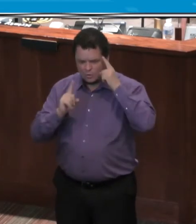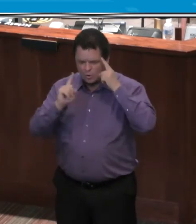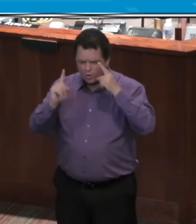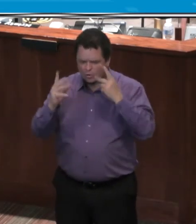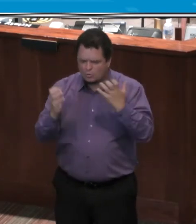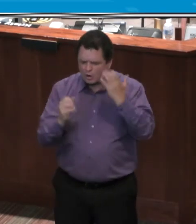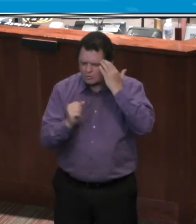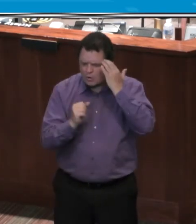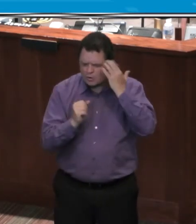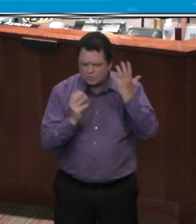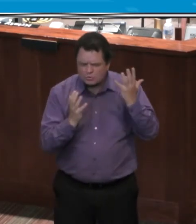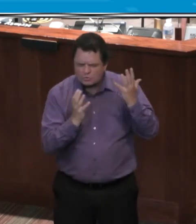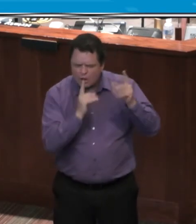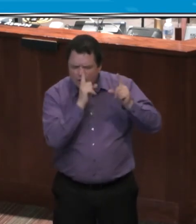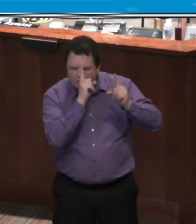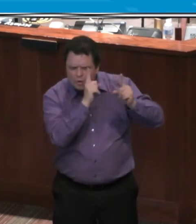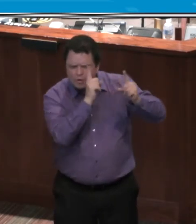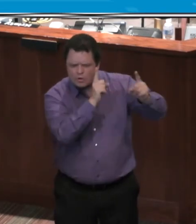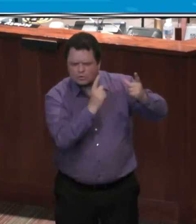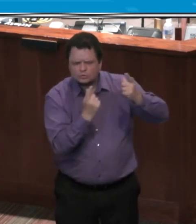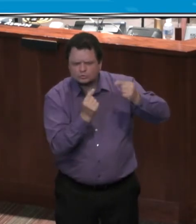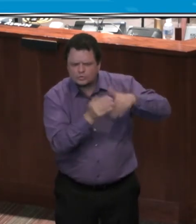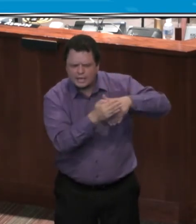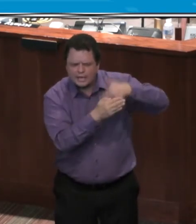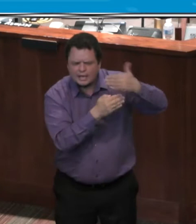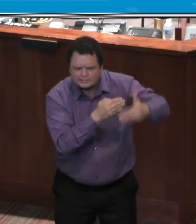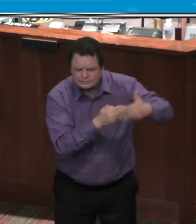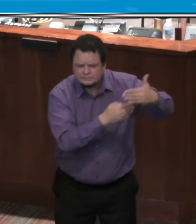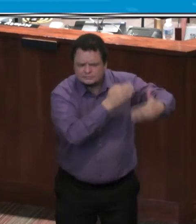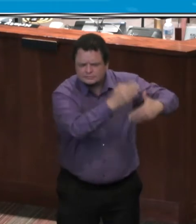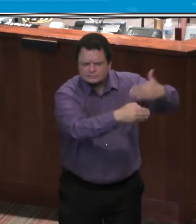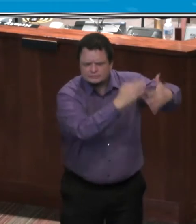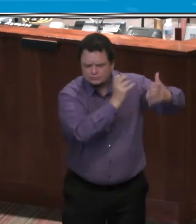recommendations are leadership training. They are